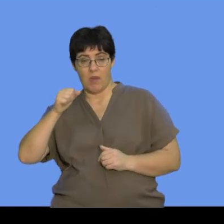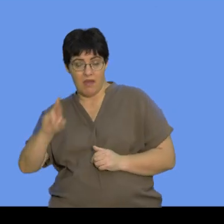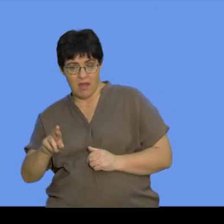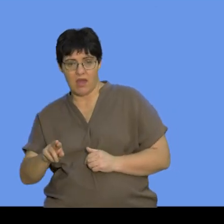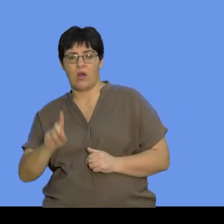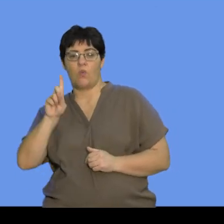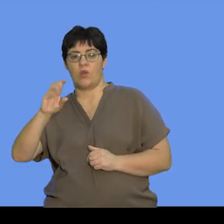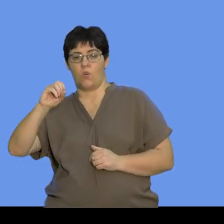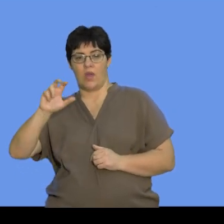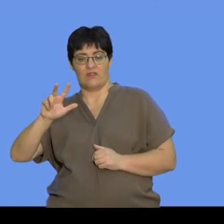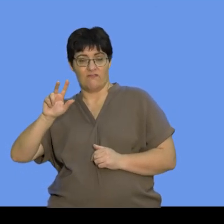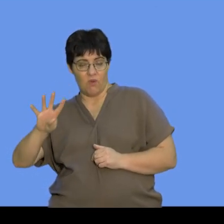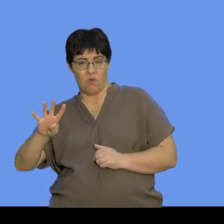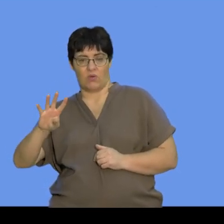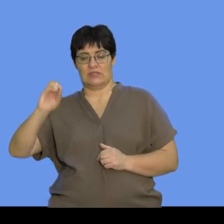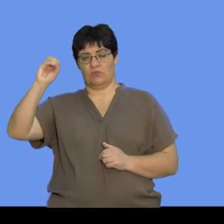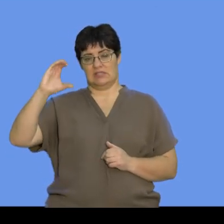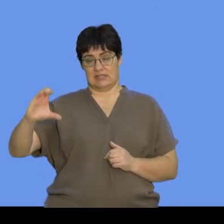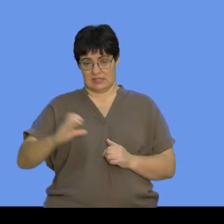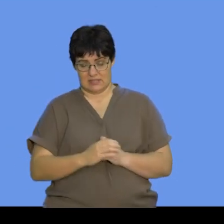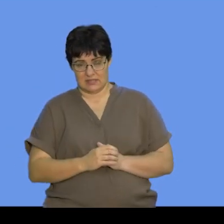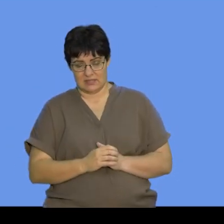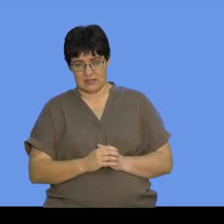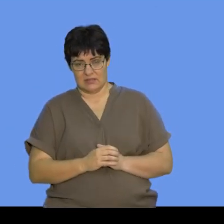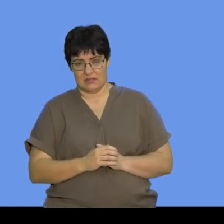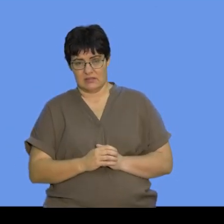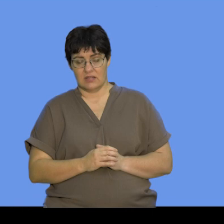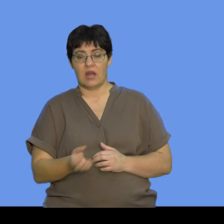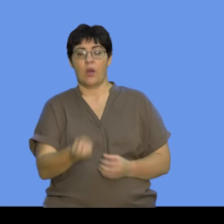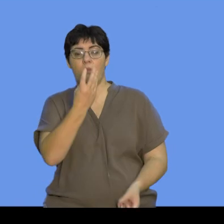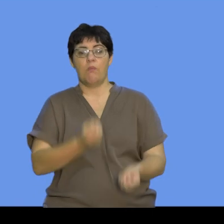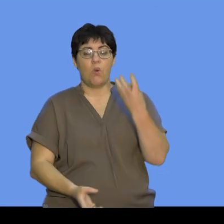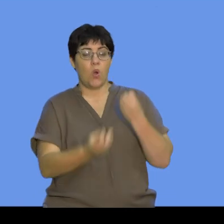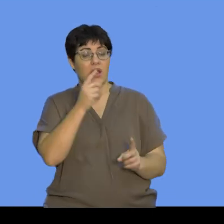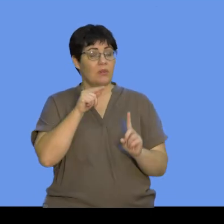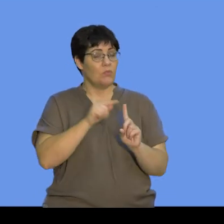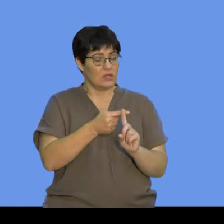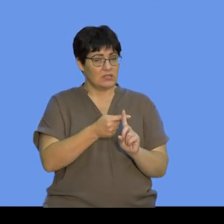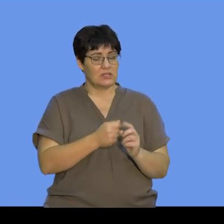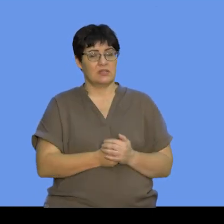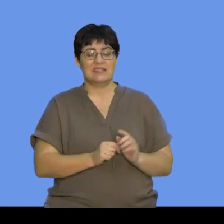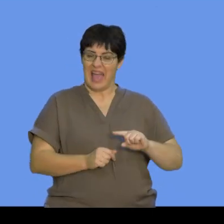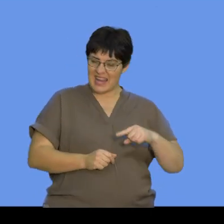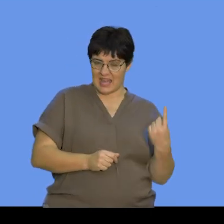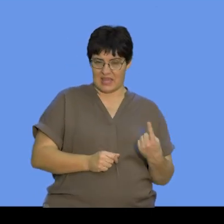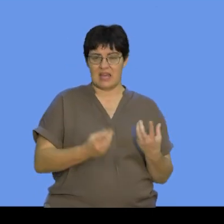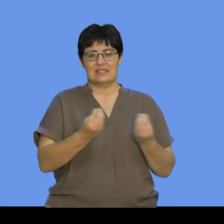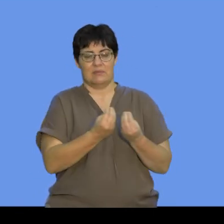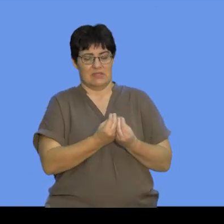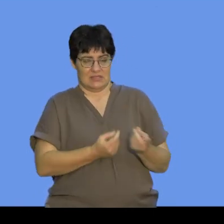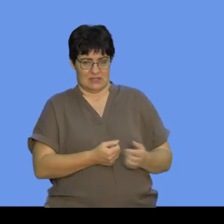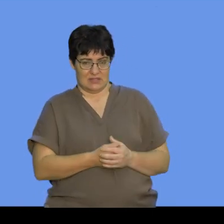degrees Celsius, okay? Right. And then the boiling point, which is another physical property, okay, of a substance. For